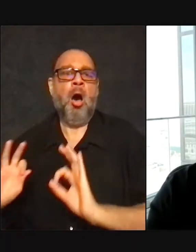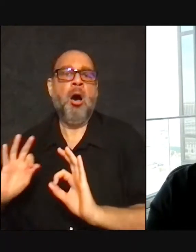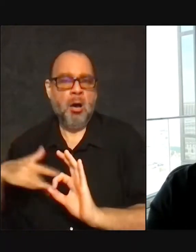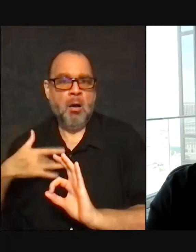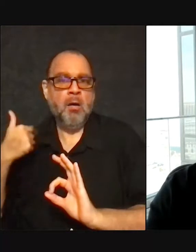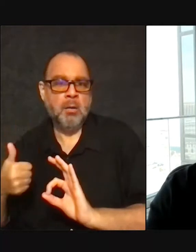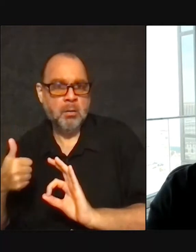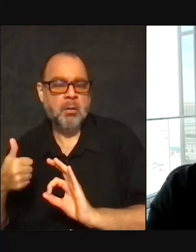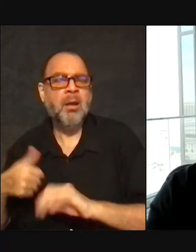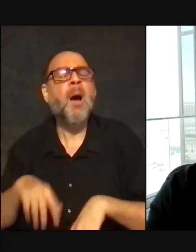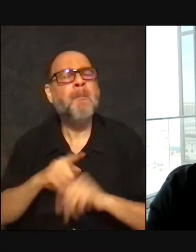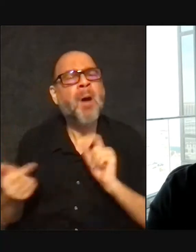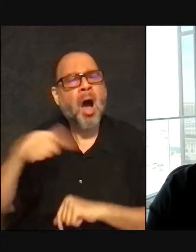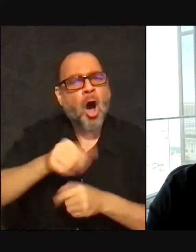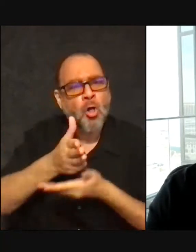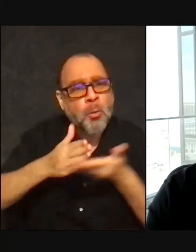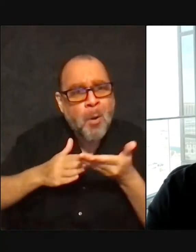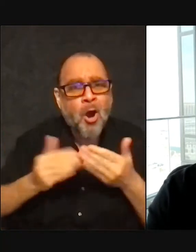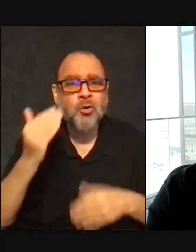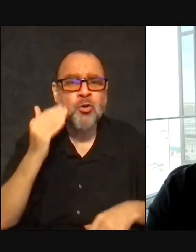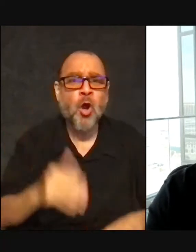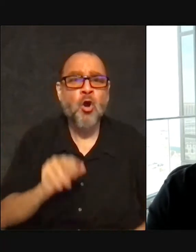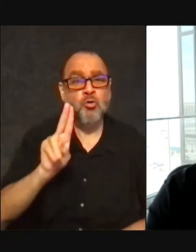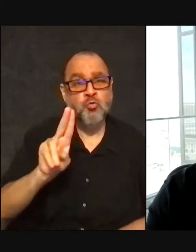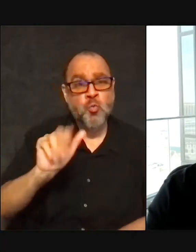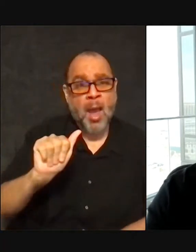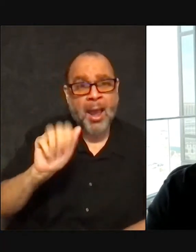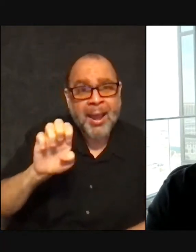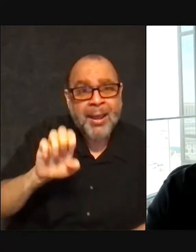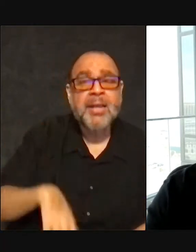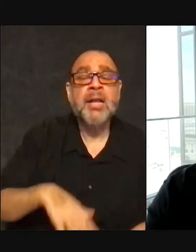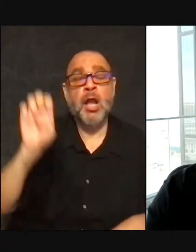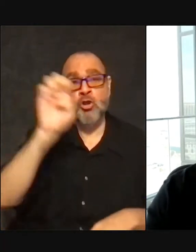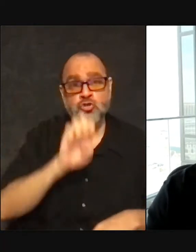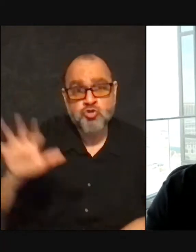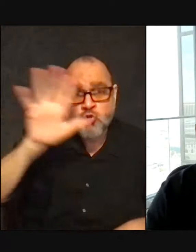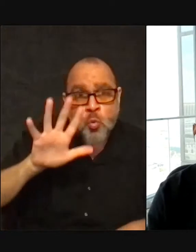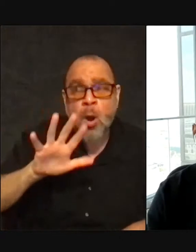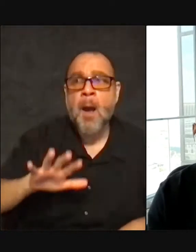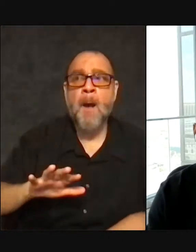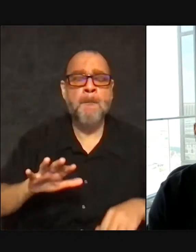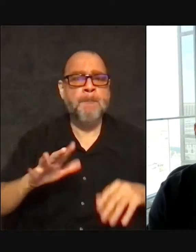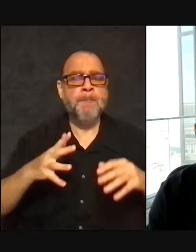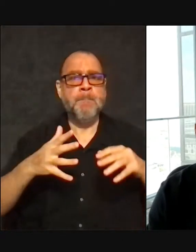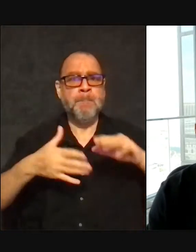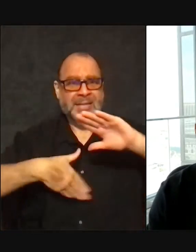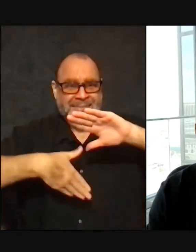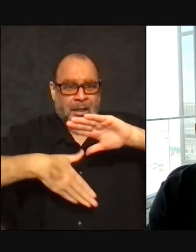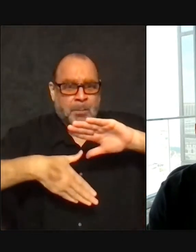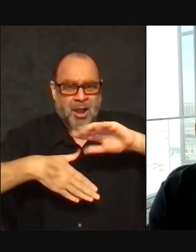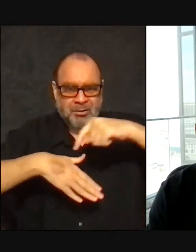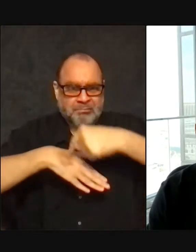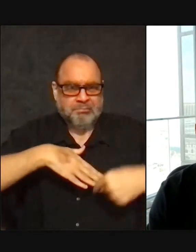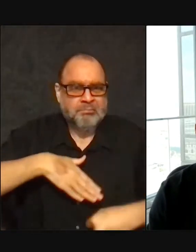a rich network in UAE and Europe and South America. So I got really intentional. Once I got to about 1 million followers, I'm